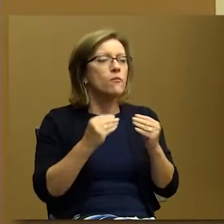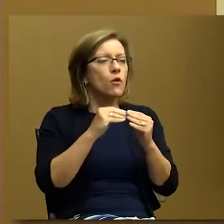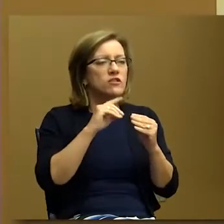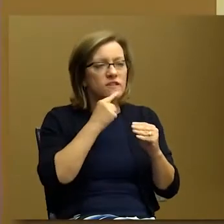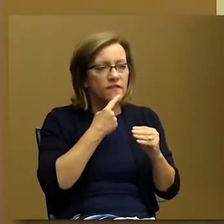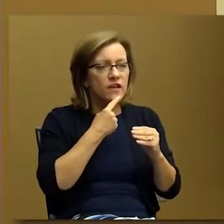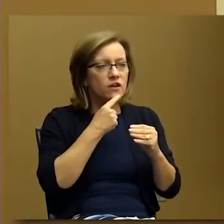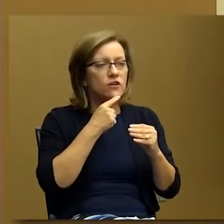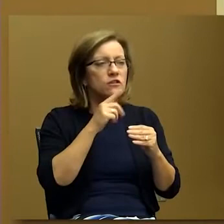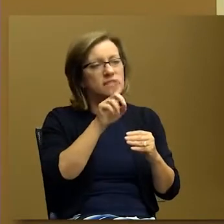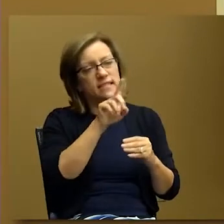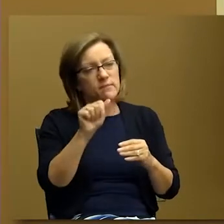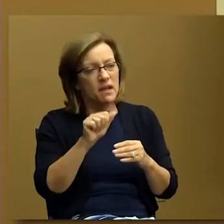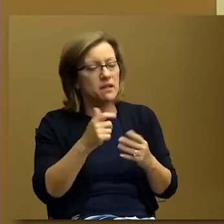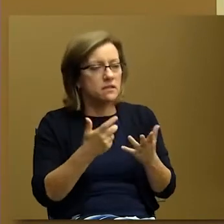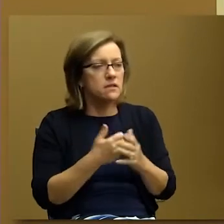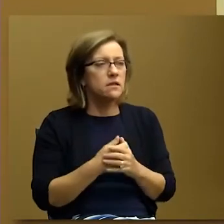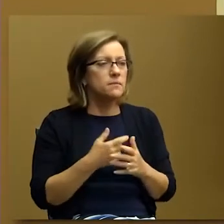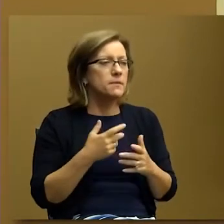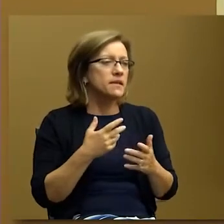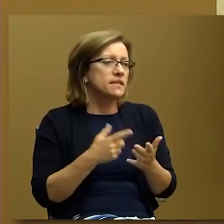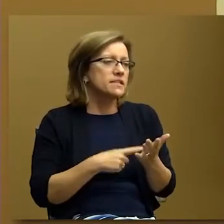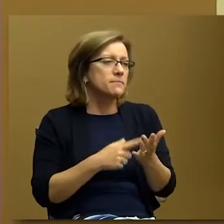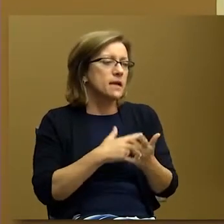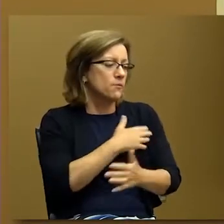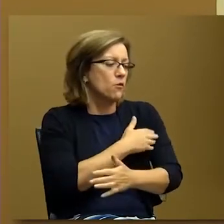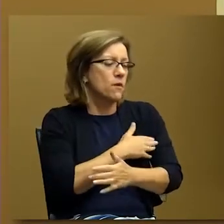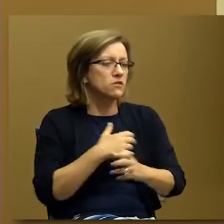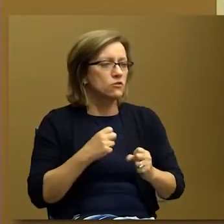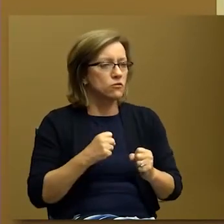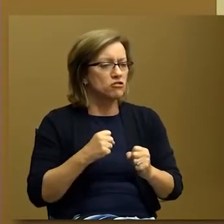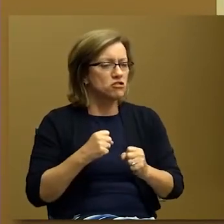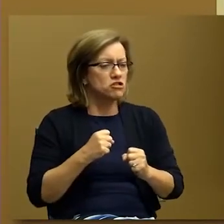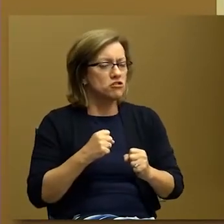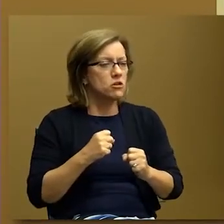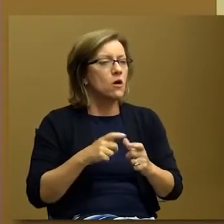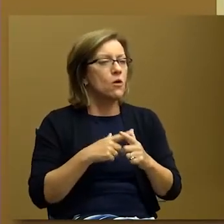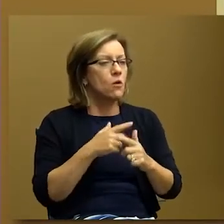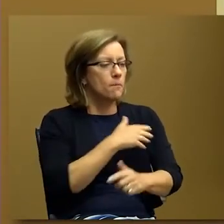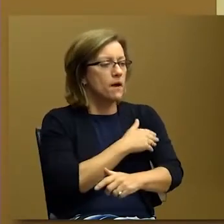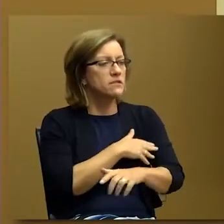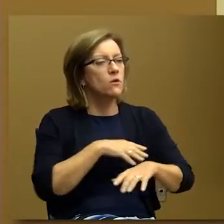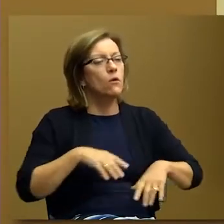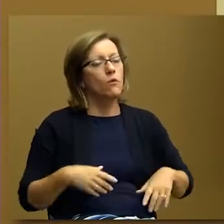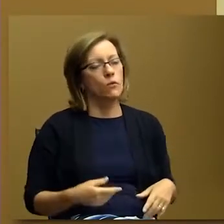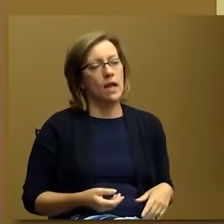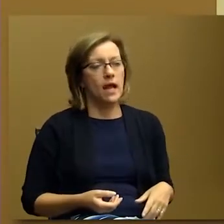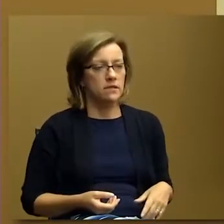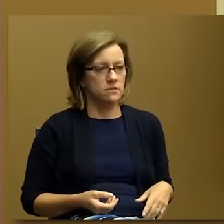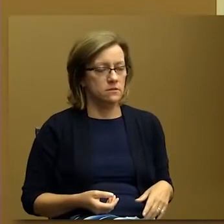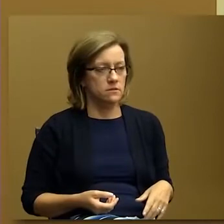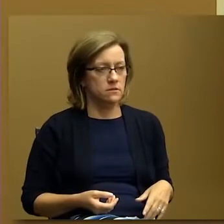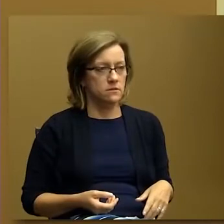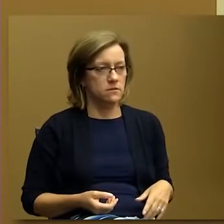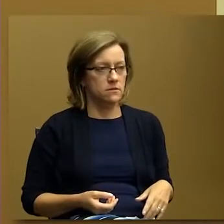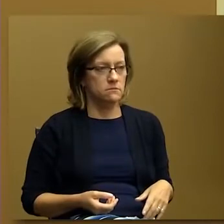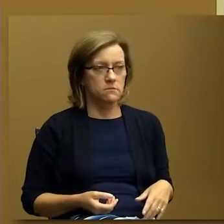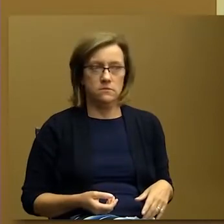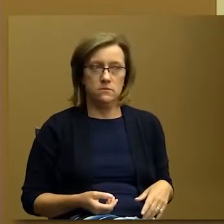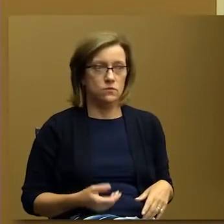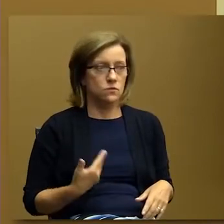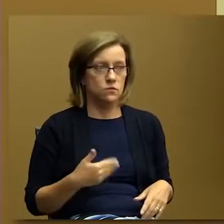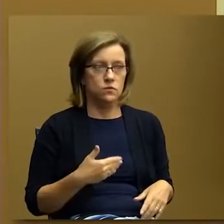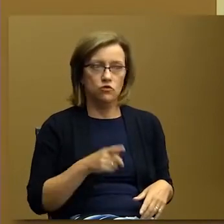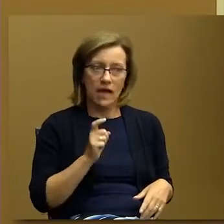it's just even a tightening or a relaxing of muscle tone. But see, that's where you have to really know